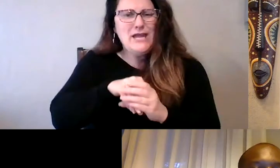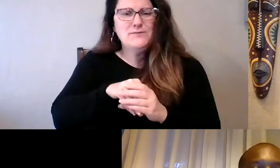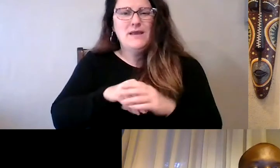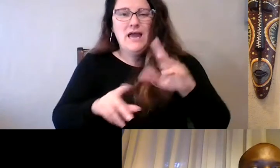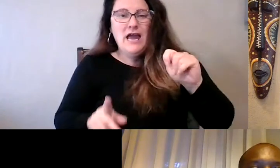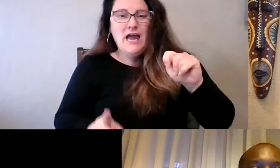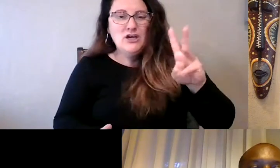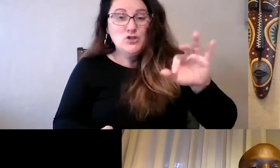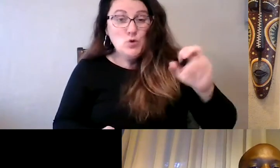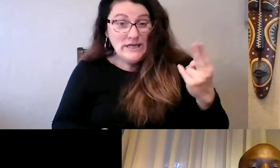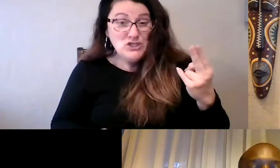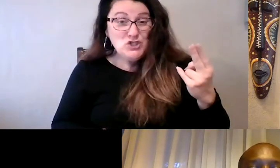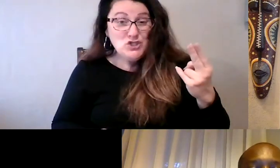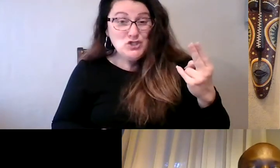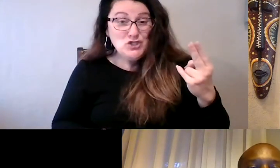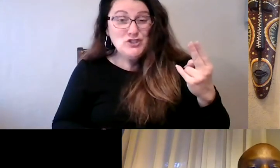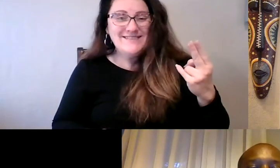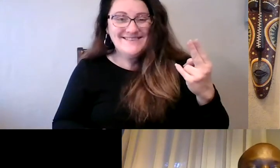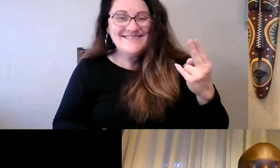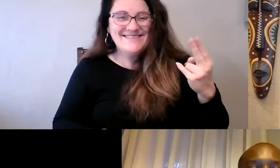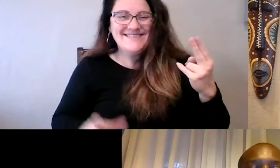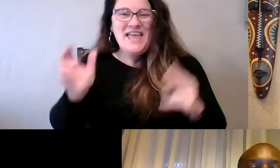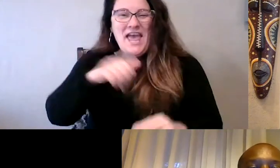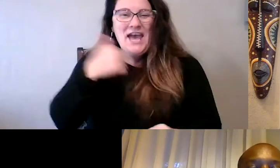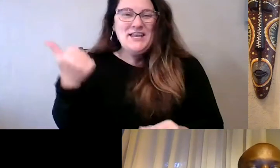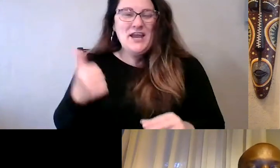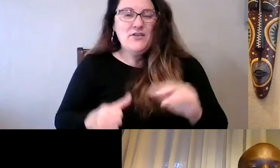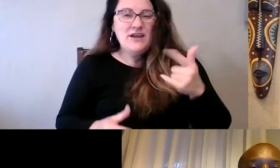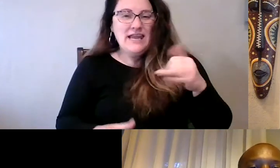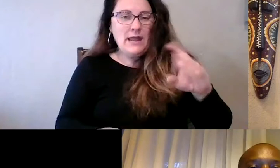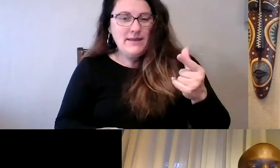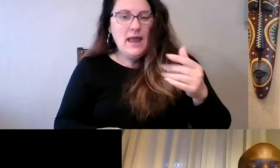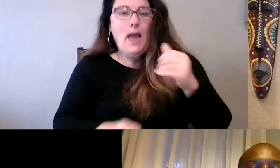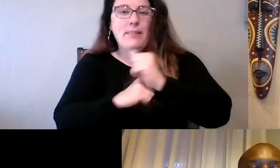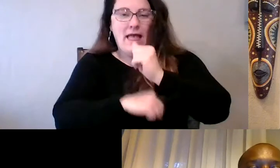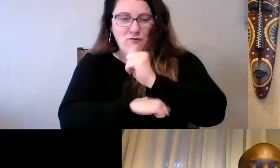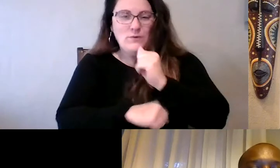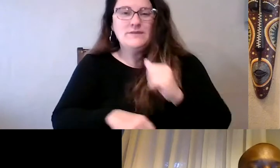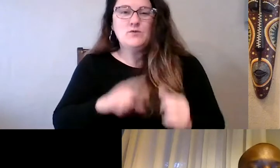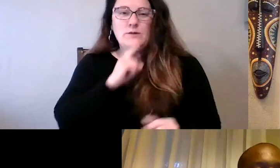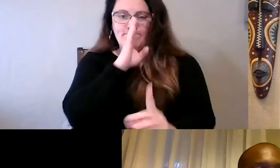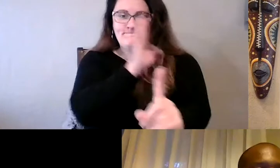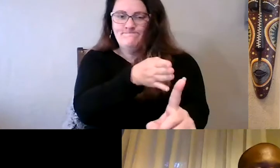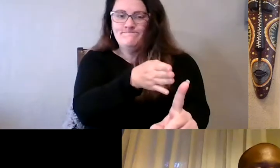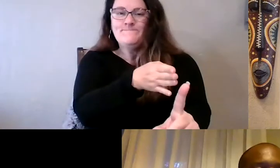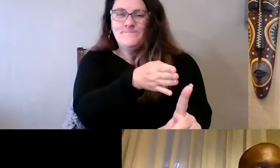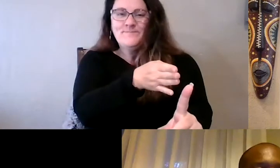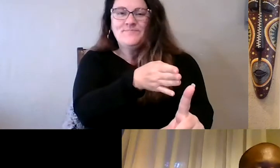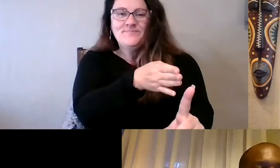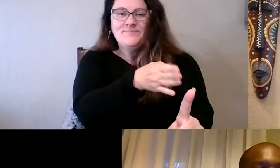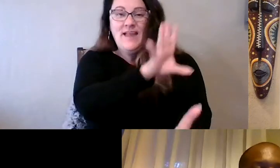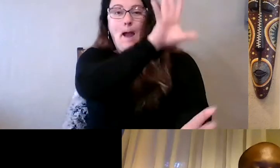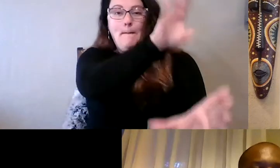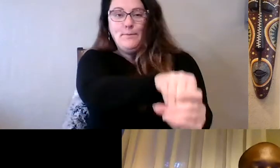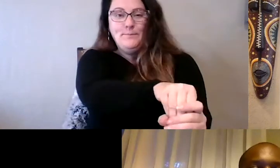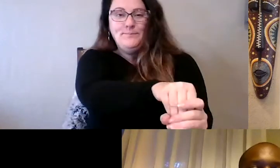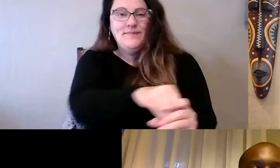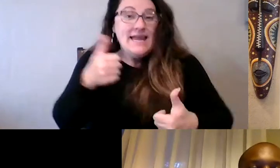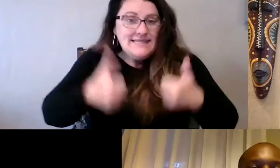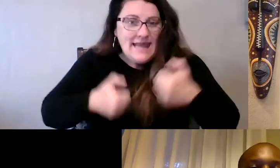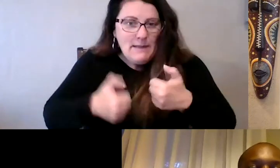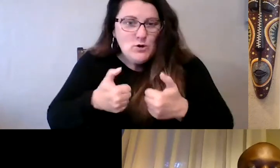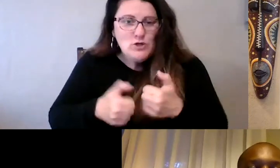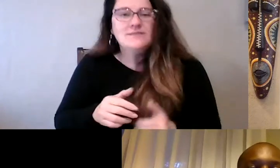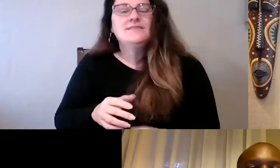Twitch, and as well as many other gaming platforms that was really targeted at engaging gamers in the election